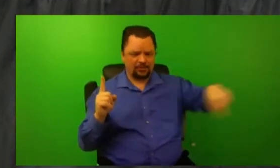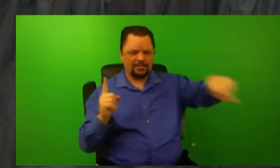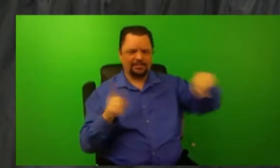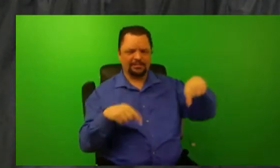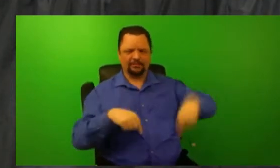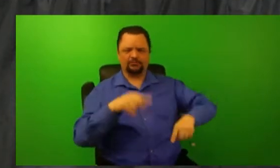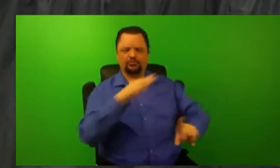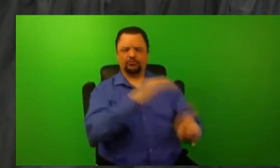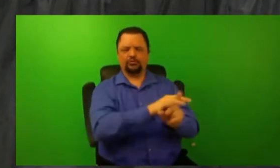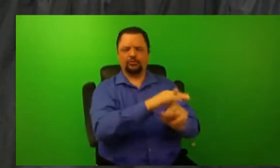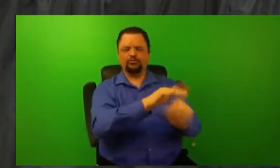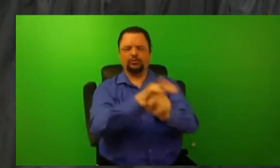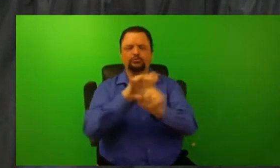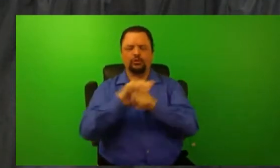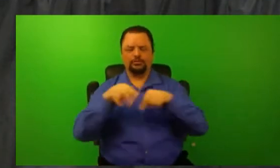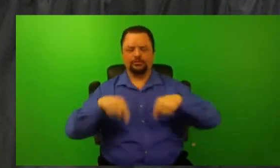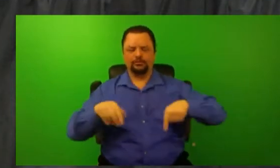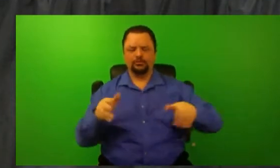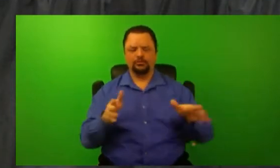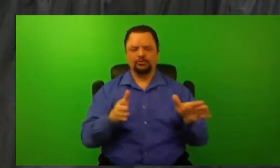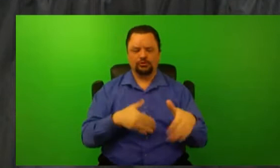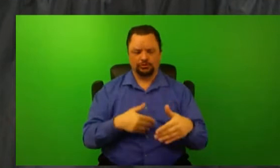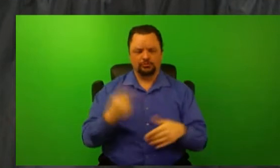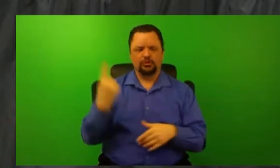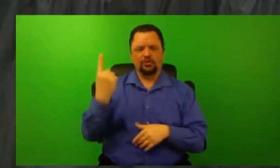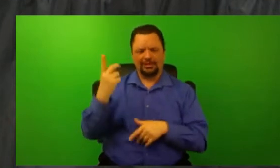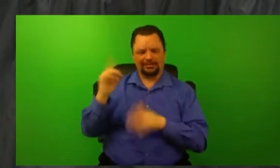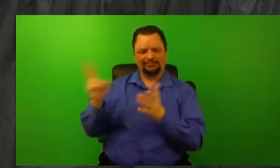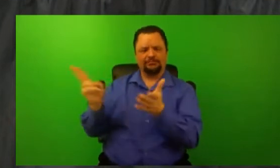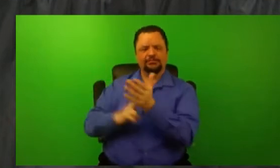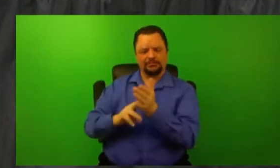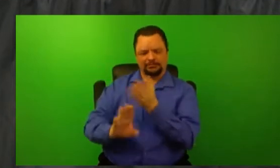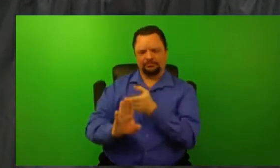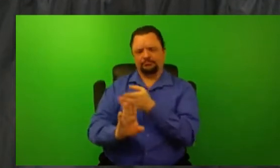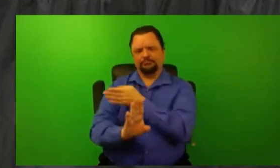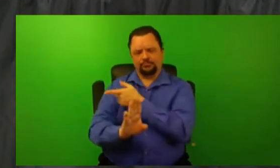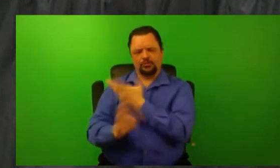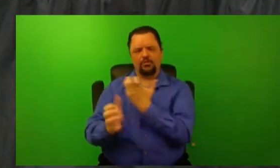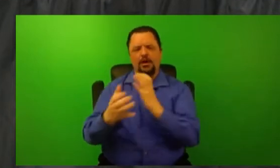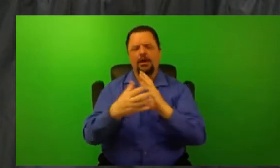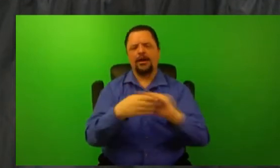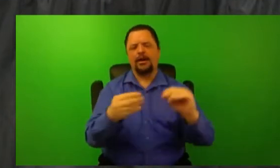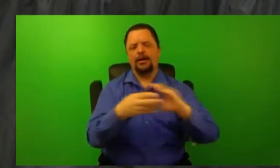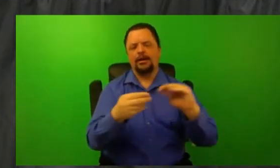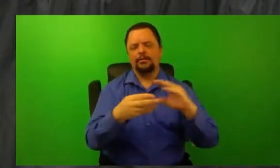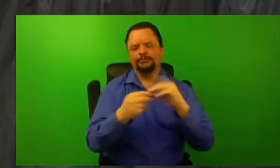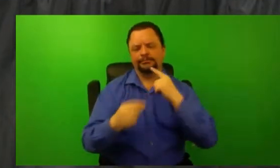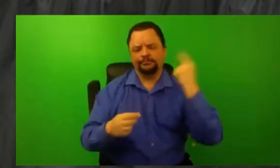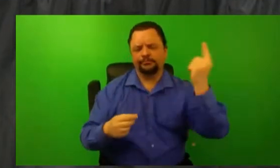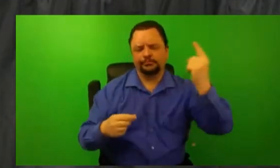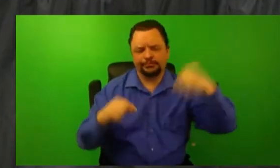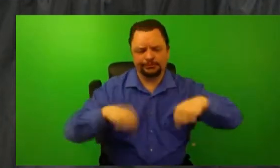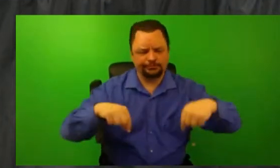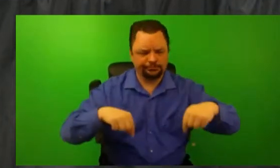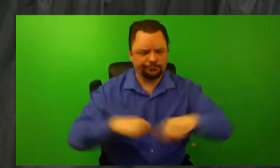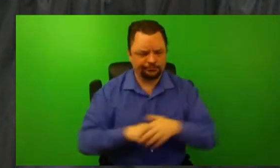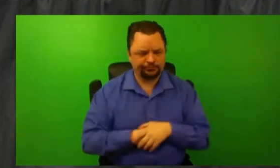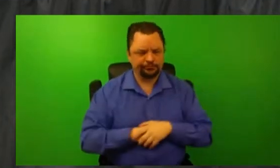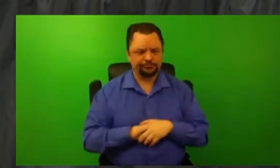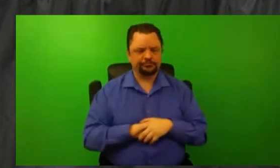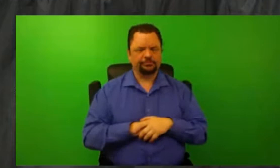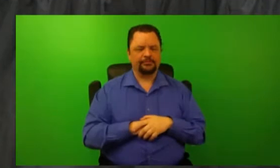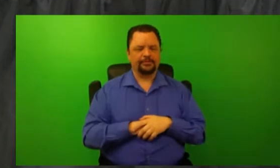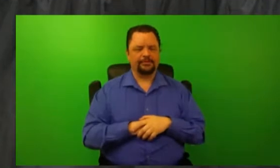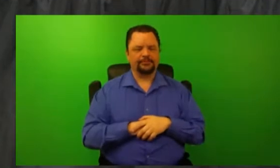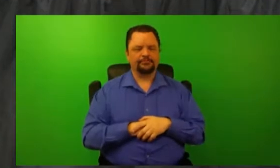would like to make some comments. I believe Stephen Walsh, are you there on Teams? Oh, you're in person.